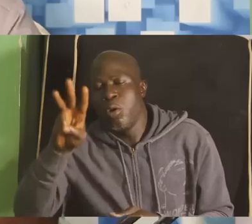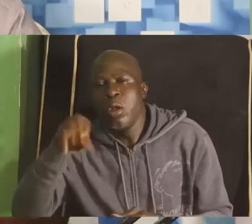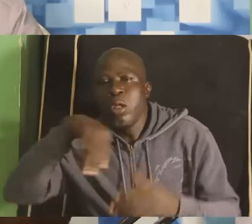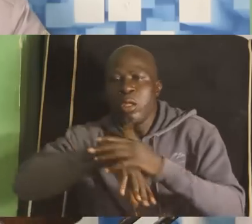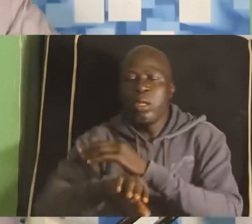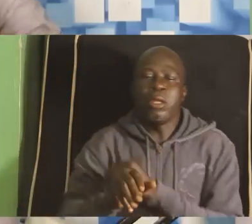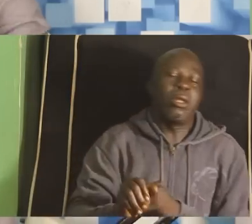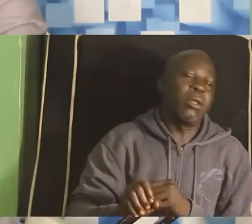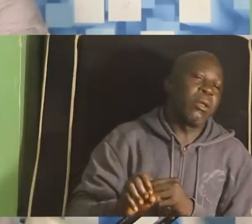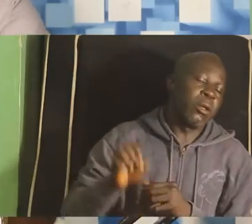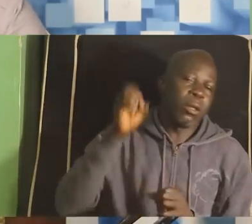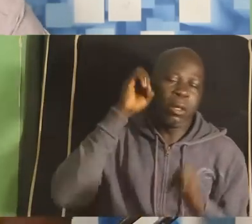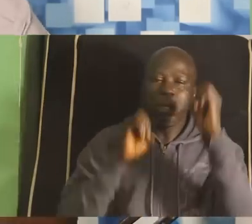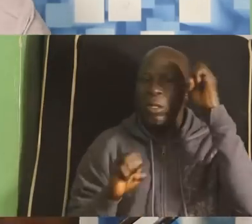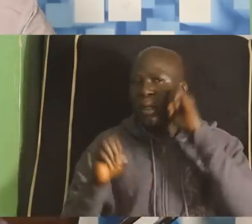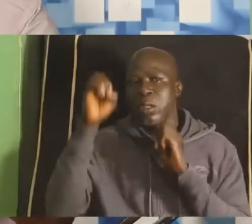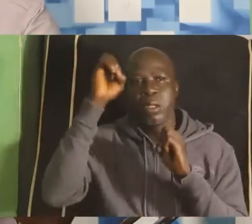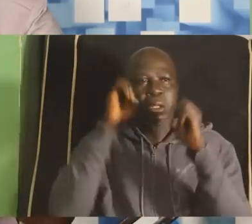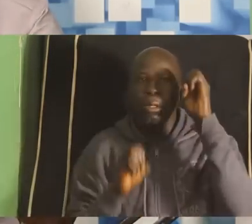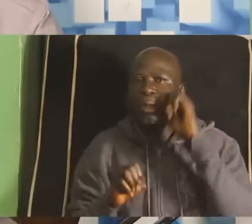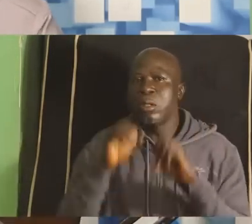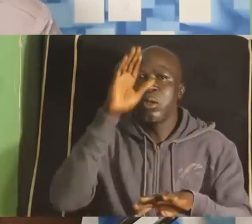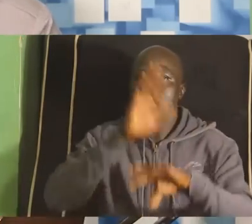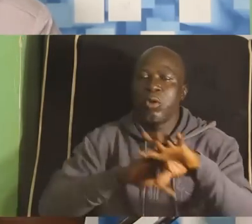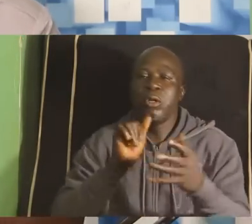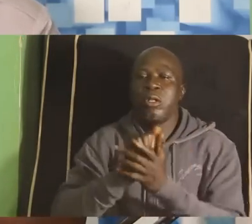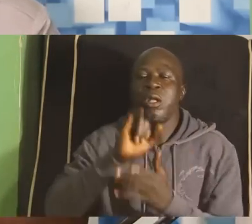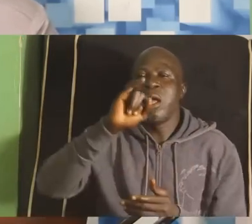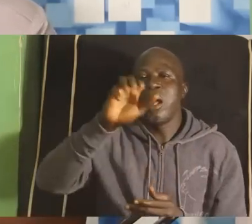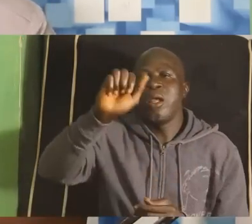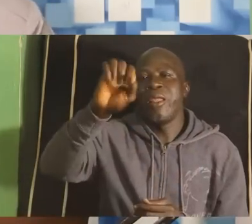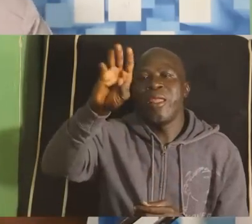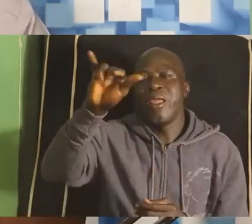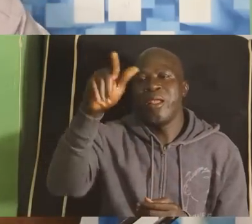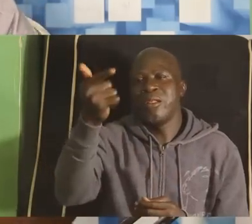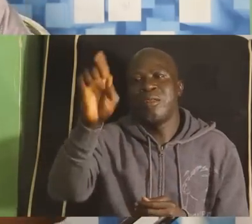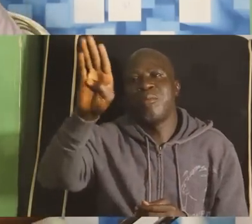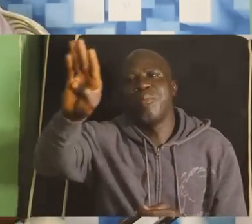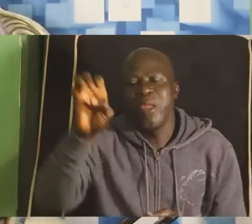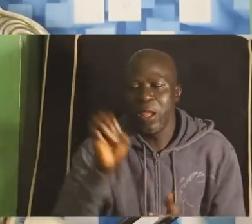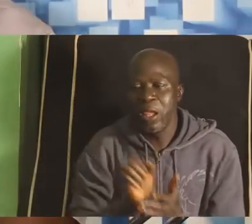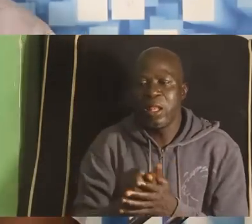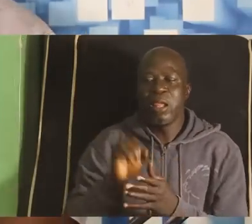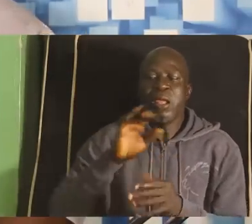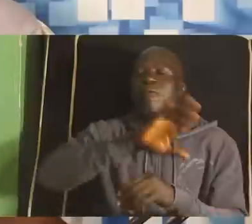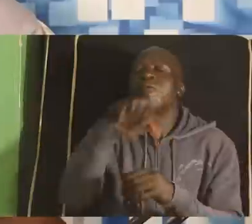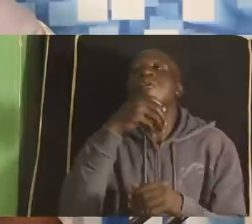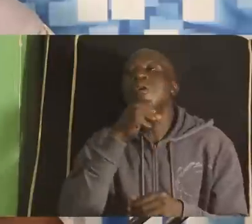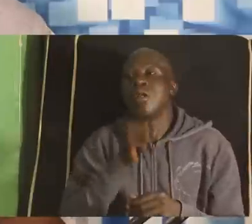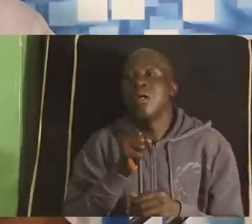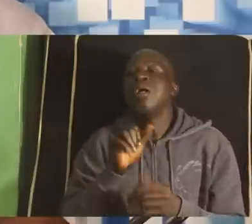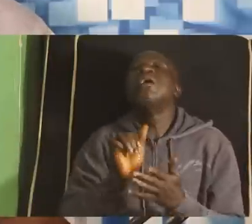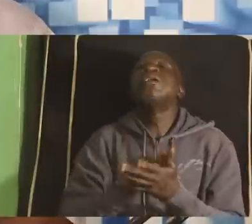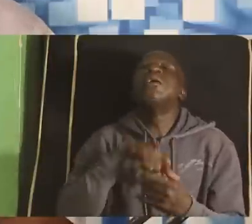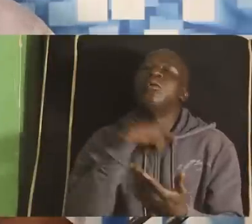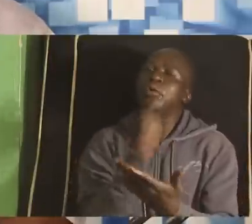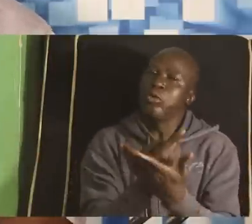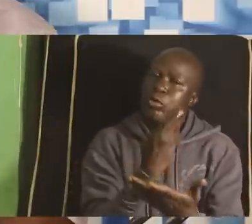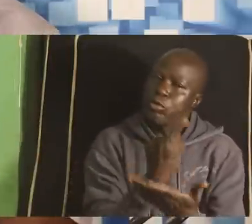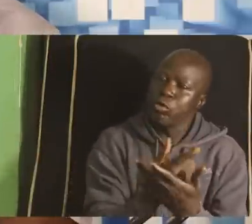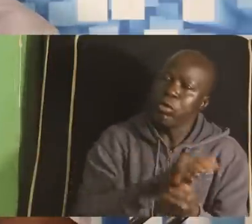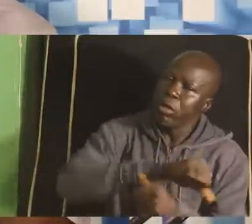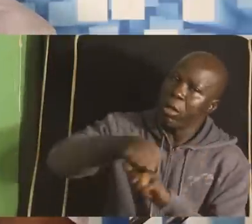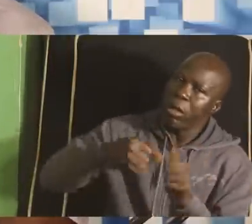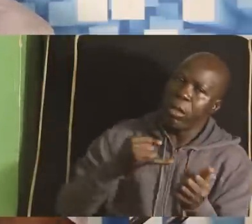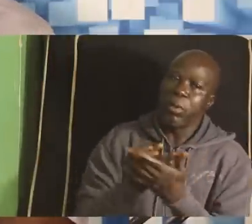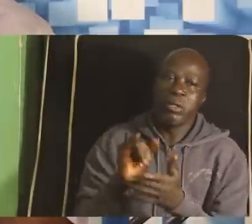Ekiti won pe ni ayegbe. Ekiti will call it ayegbe. Ah, ayegbe an agba. They will say mirror of the elder. Nibi kan ni Edo. Somewhere